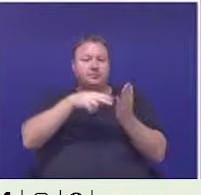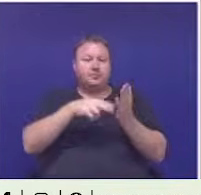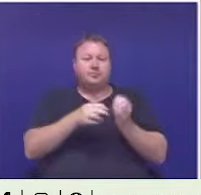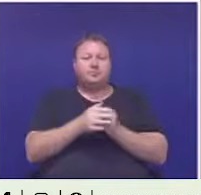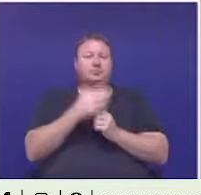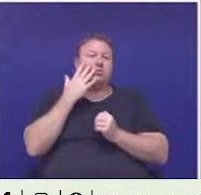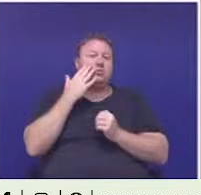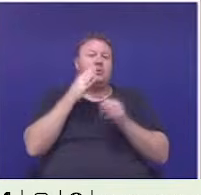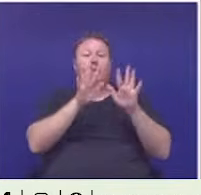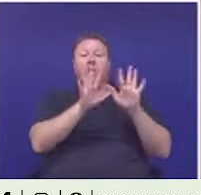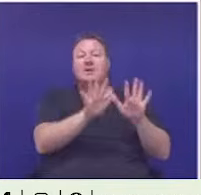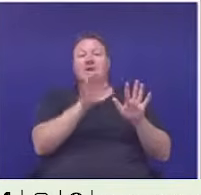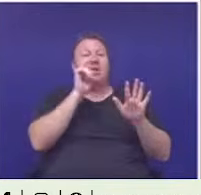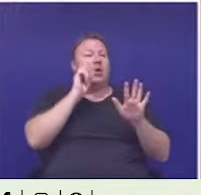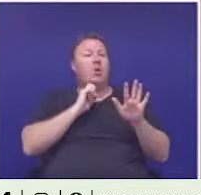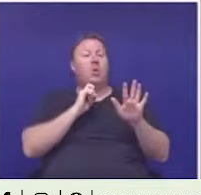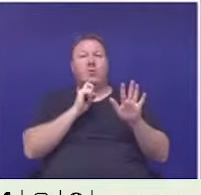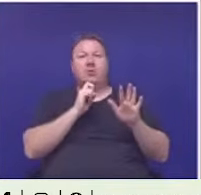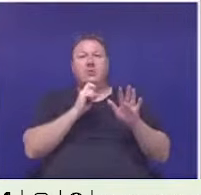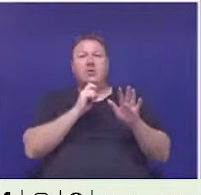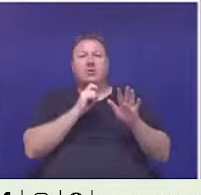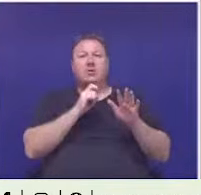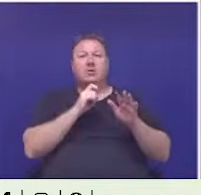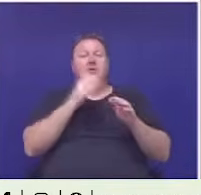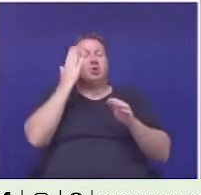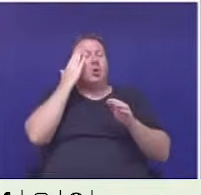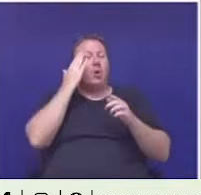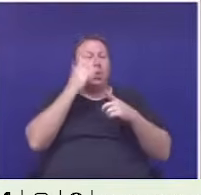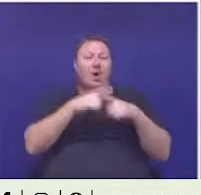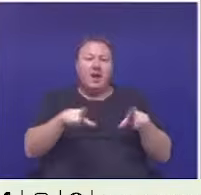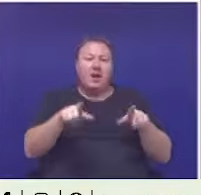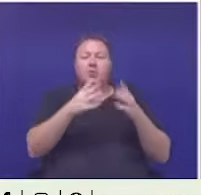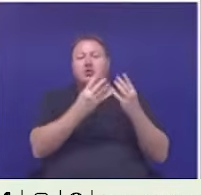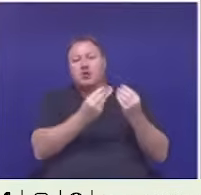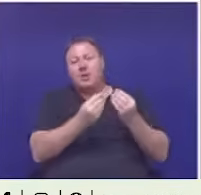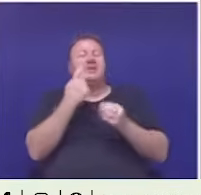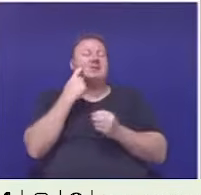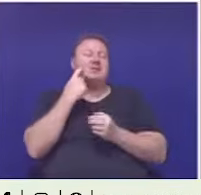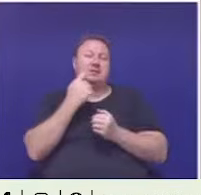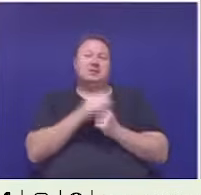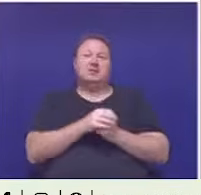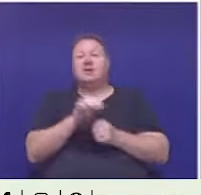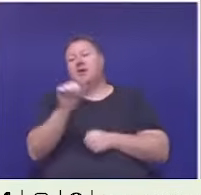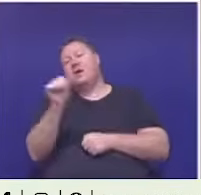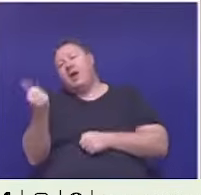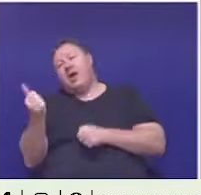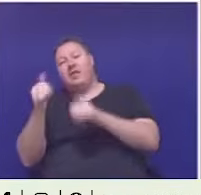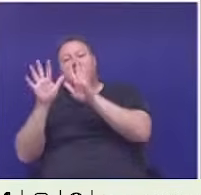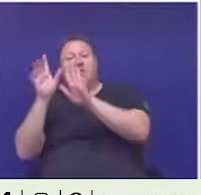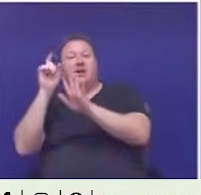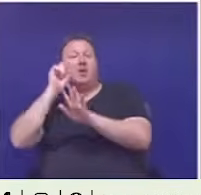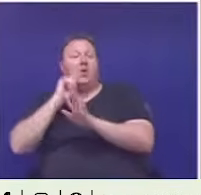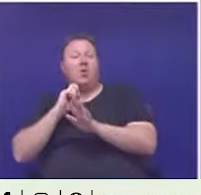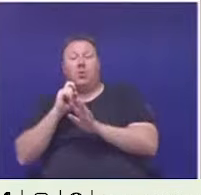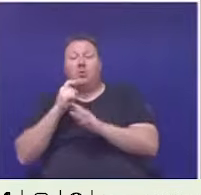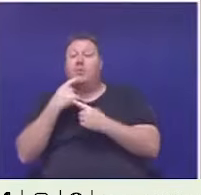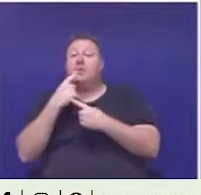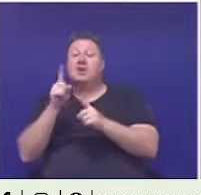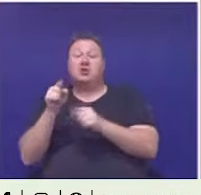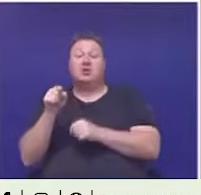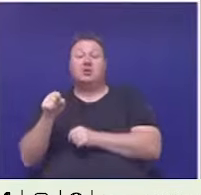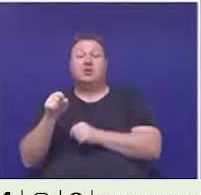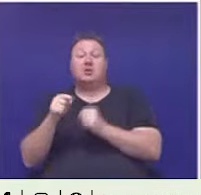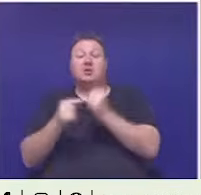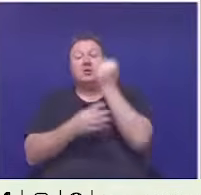10, they are already very much fluent in language and in numeracy. And then there's the other 10-year-old, the one that you mentioned, in